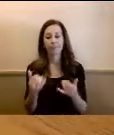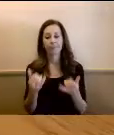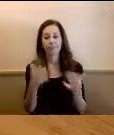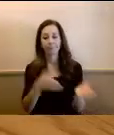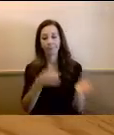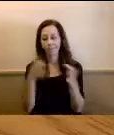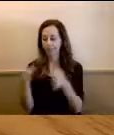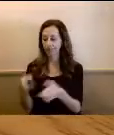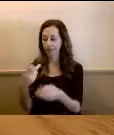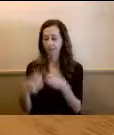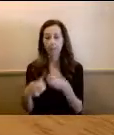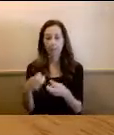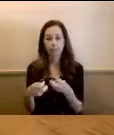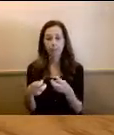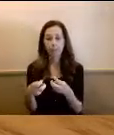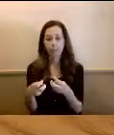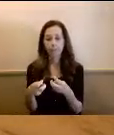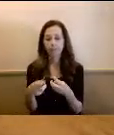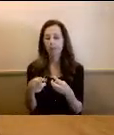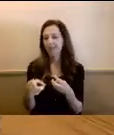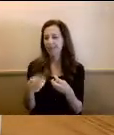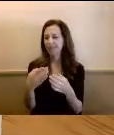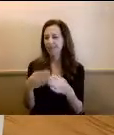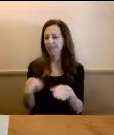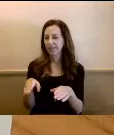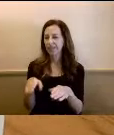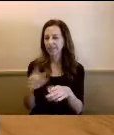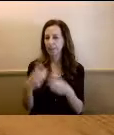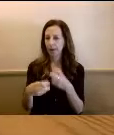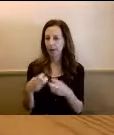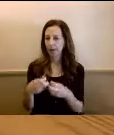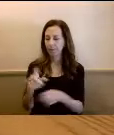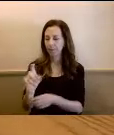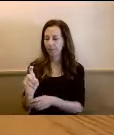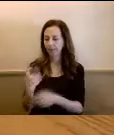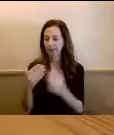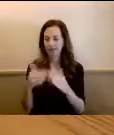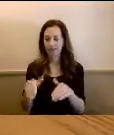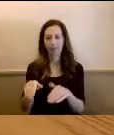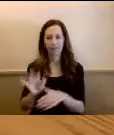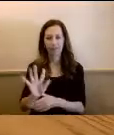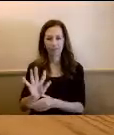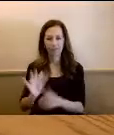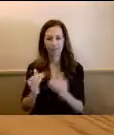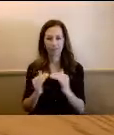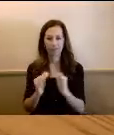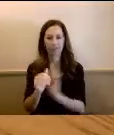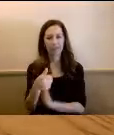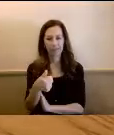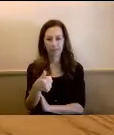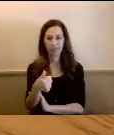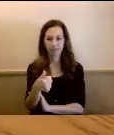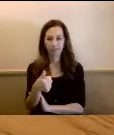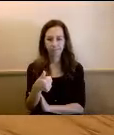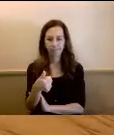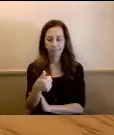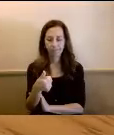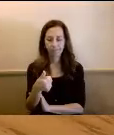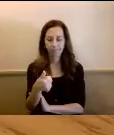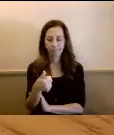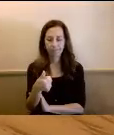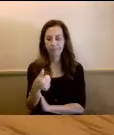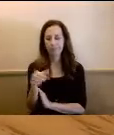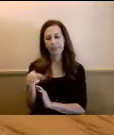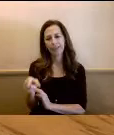Let's move on to the next problem. Now we've got a division problem. X divided by 5 equals 10.